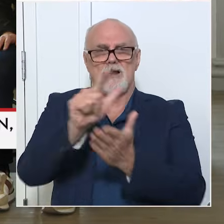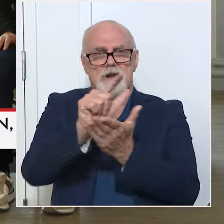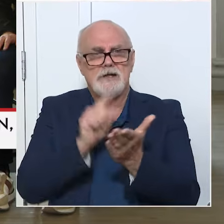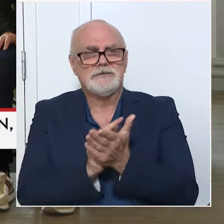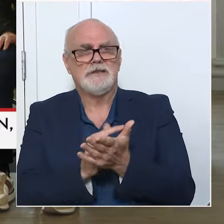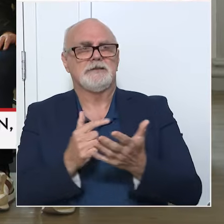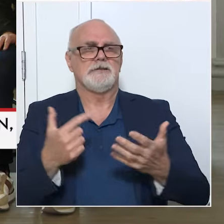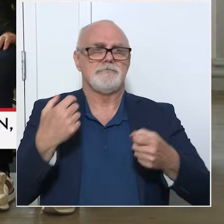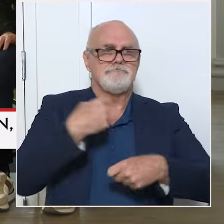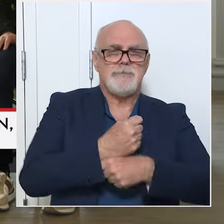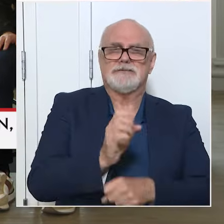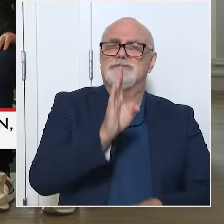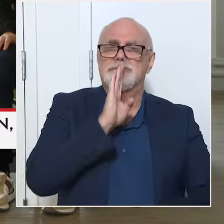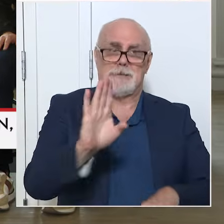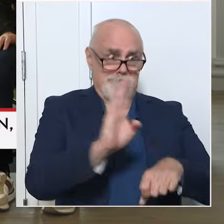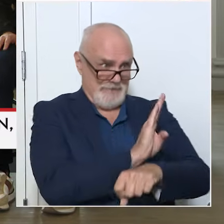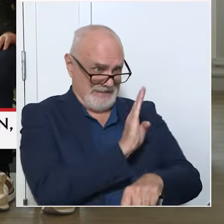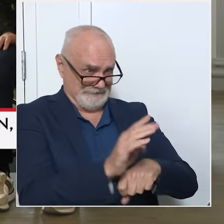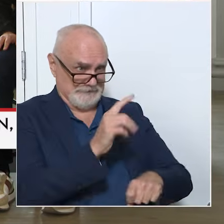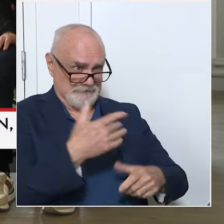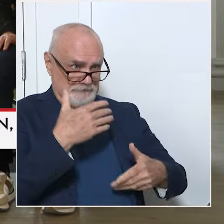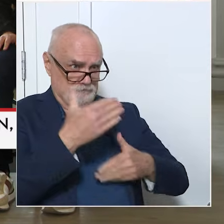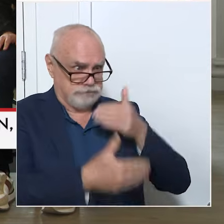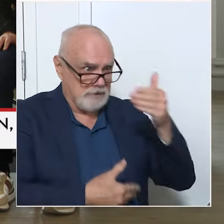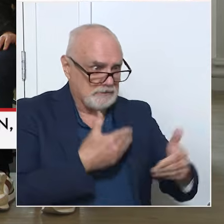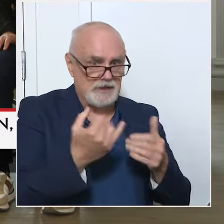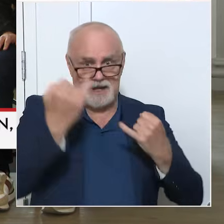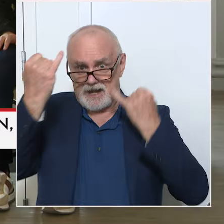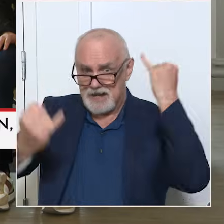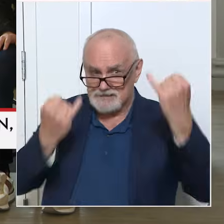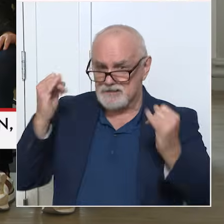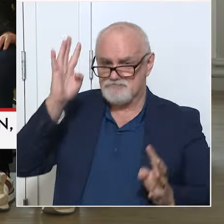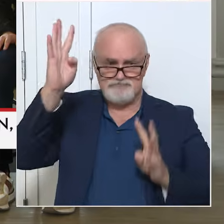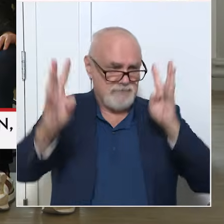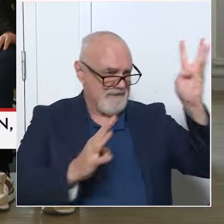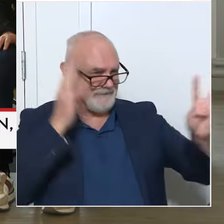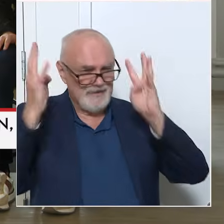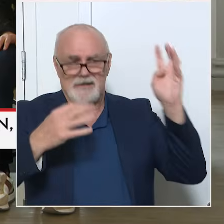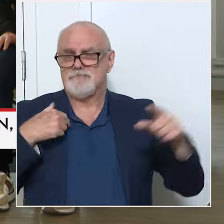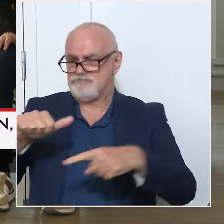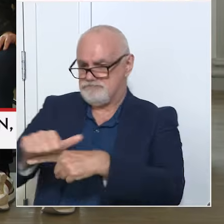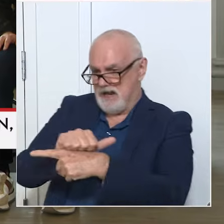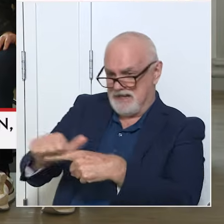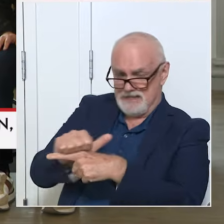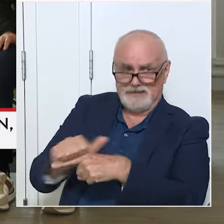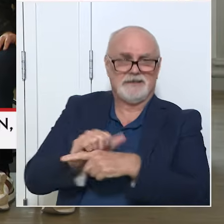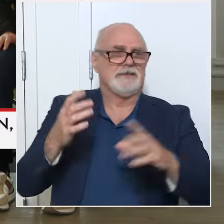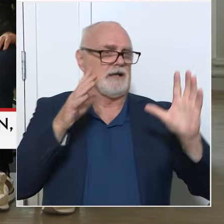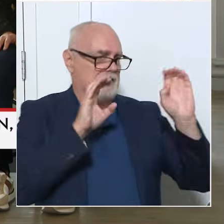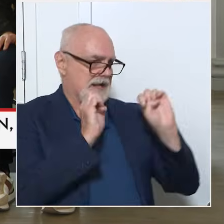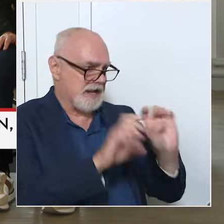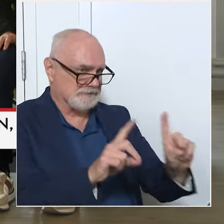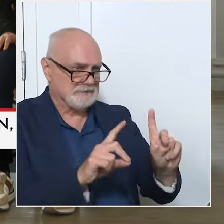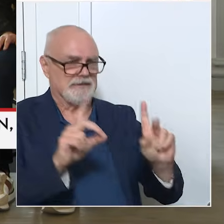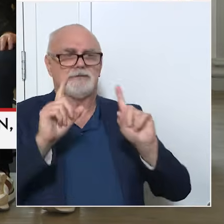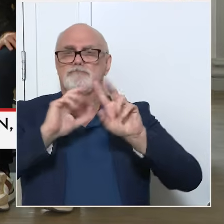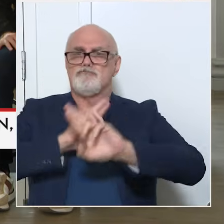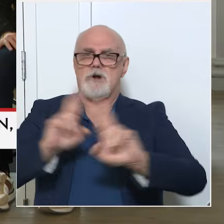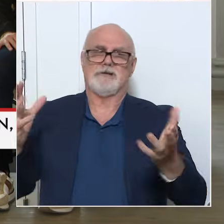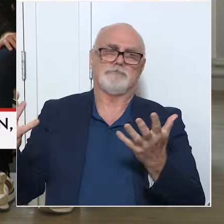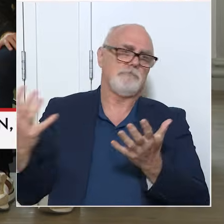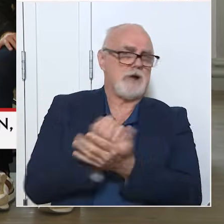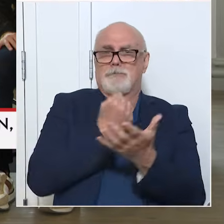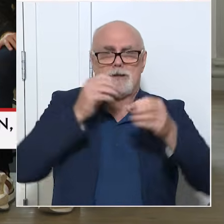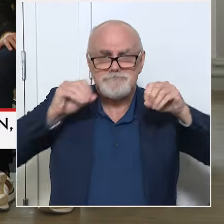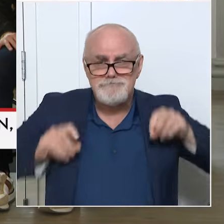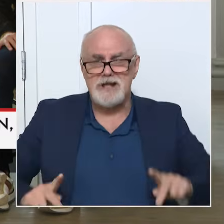moving, creates space for innovation, and ensures residents have access to the training and education needed to seize these new opportunities. I want to